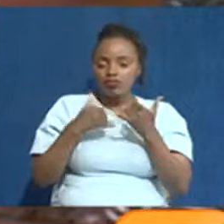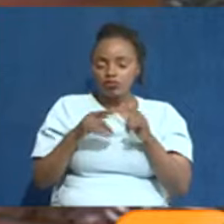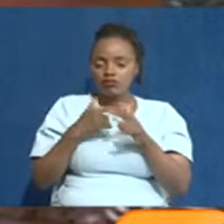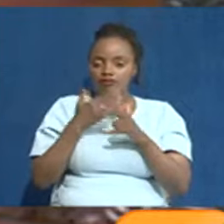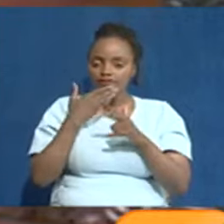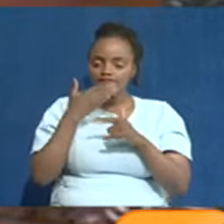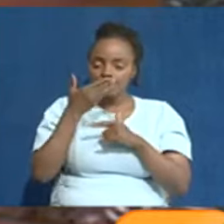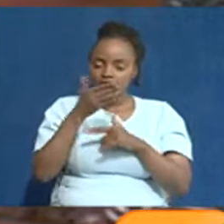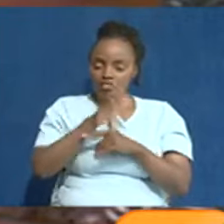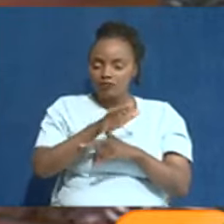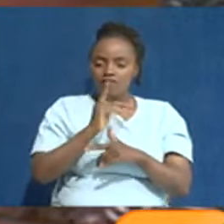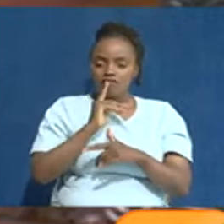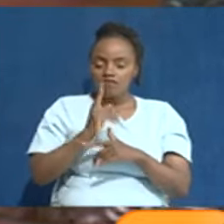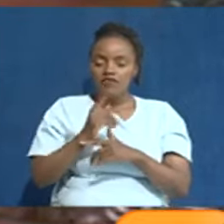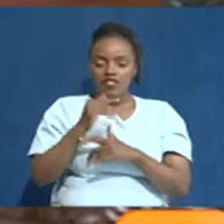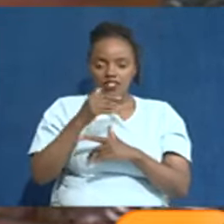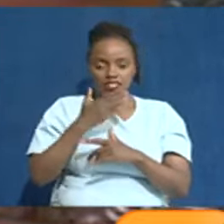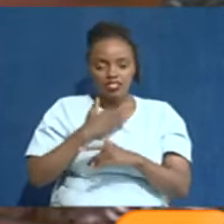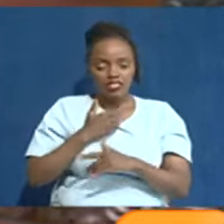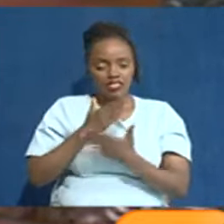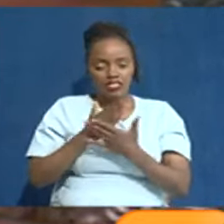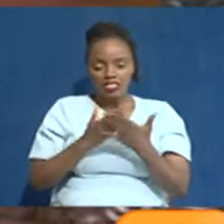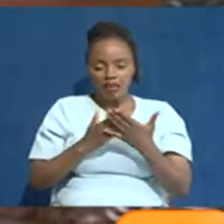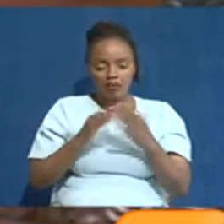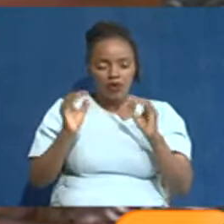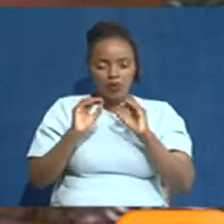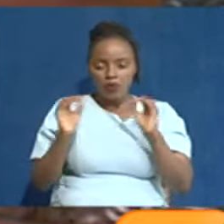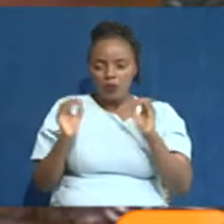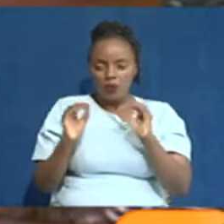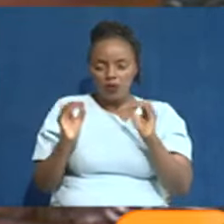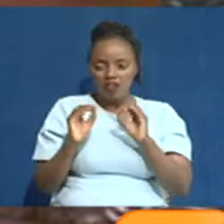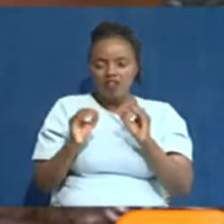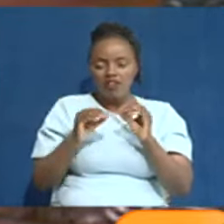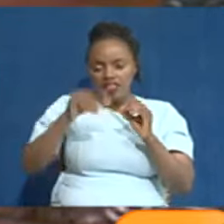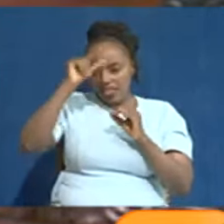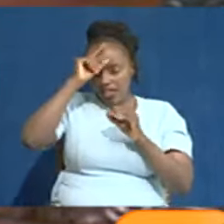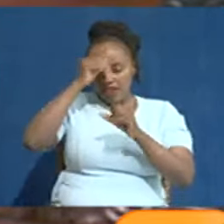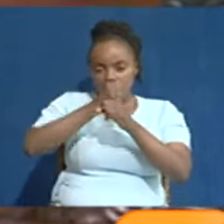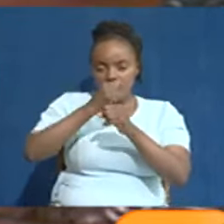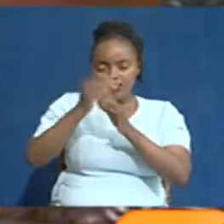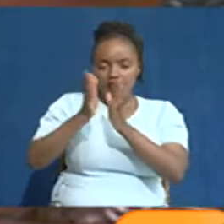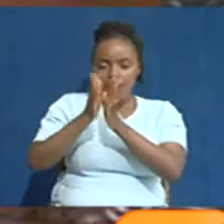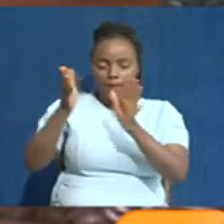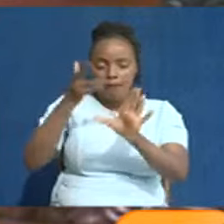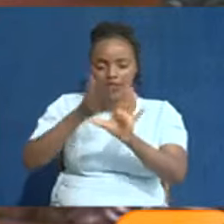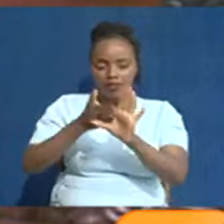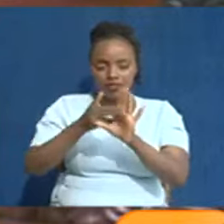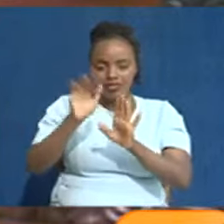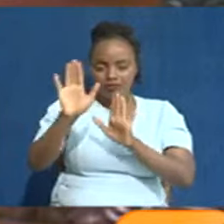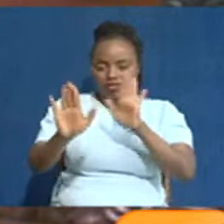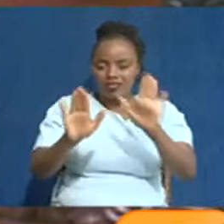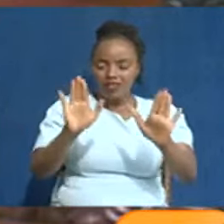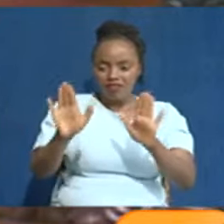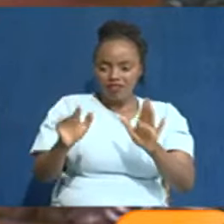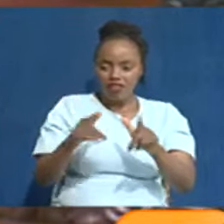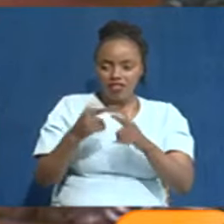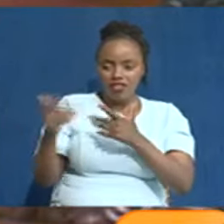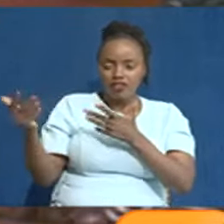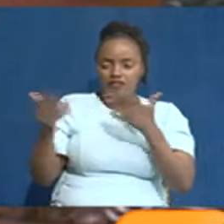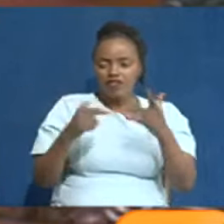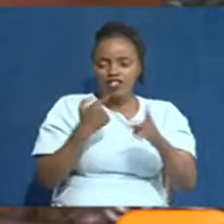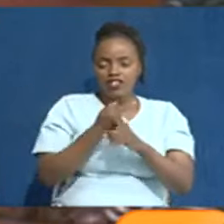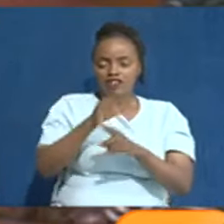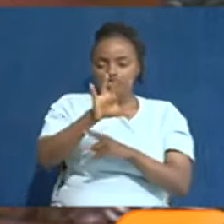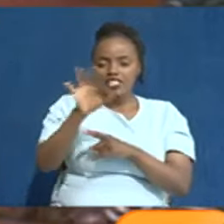feedback, some didn't. The government in its own way conducted public participation, brought together